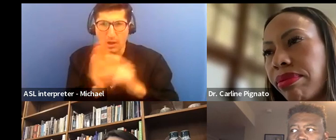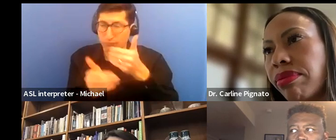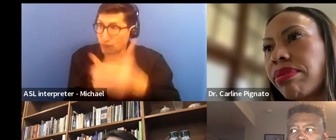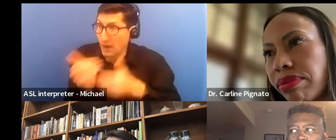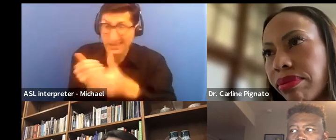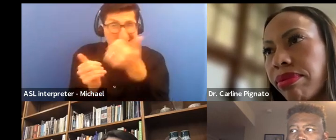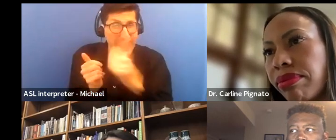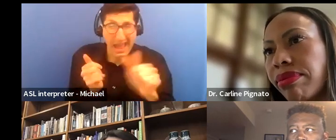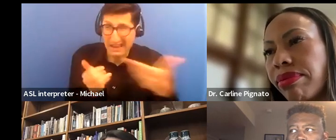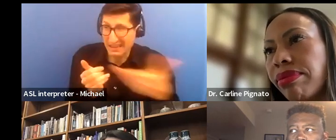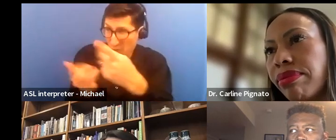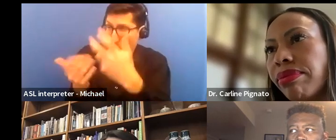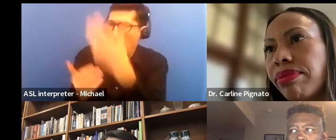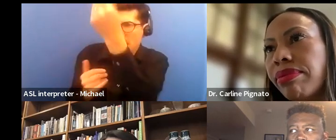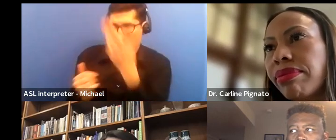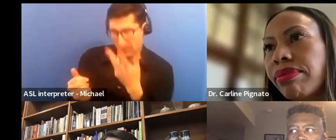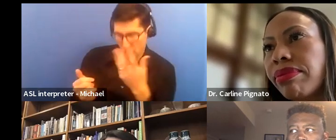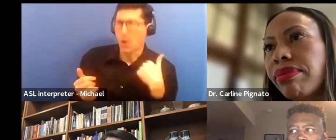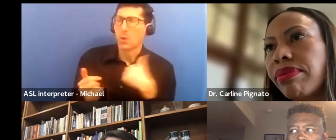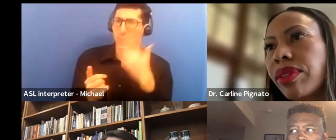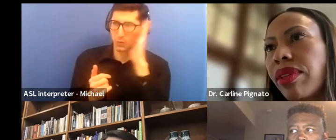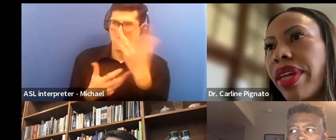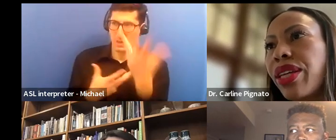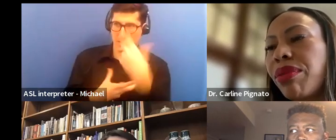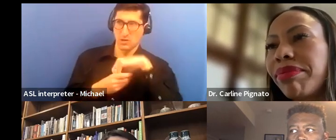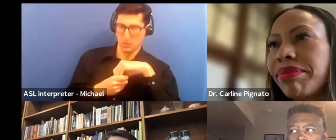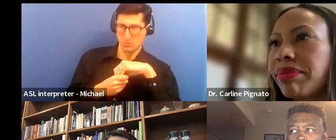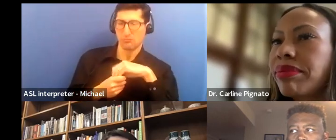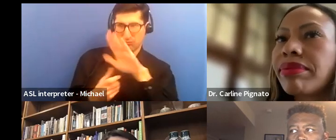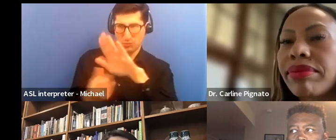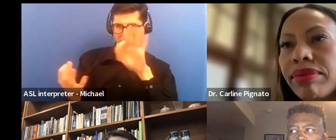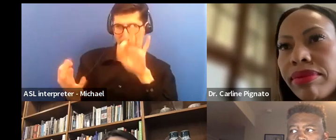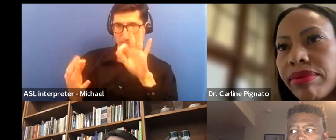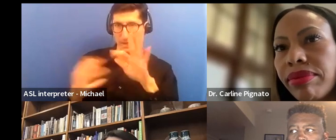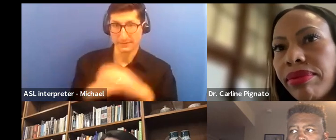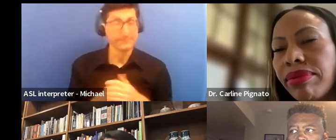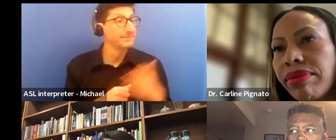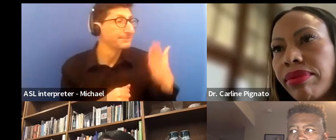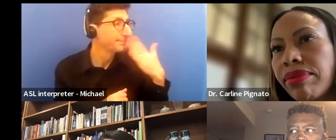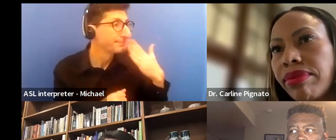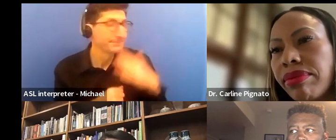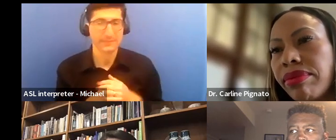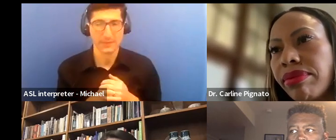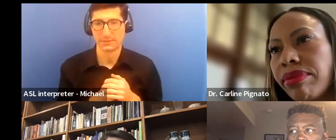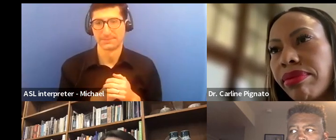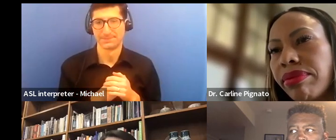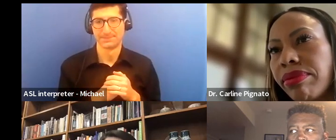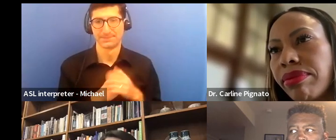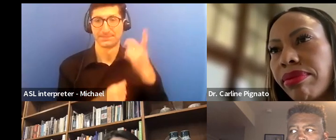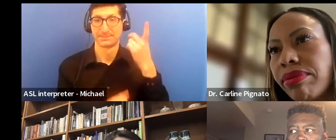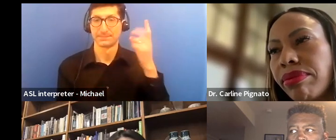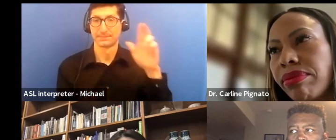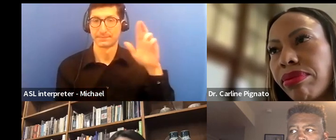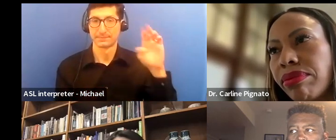done, just let us know. Thank you. Thank you. All right. Other